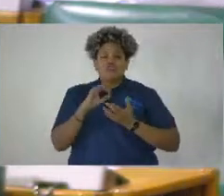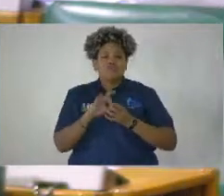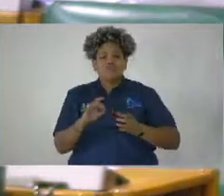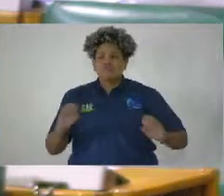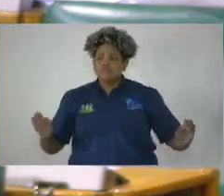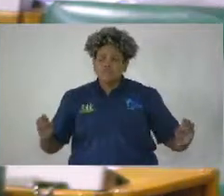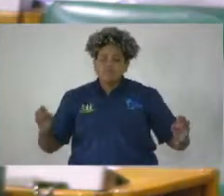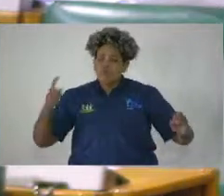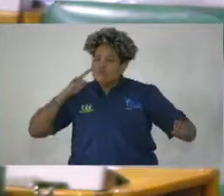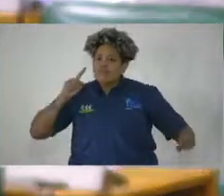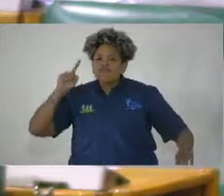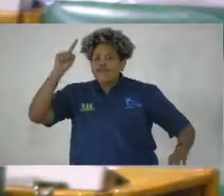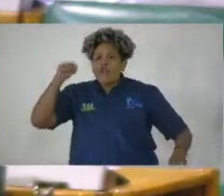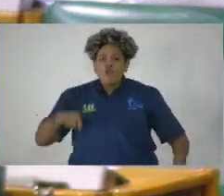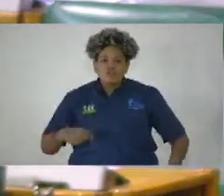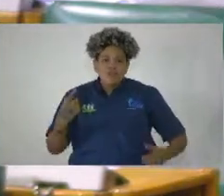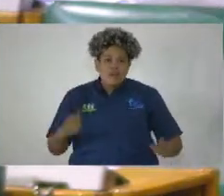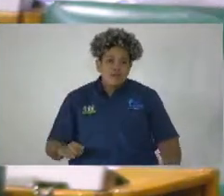no precedent for that.